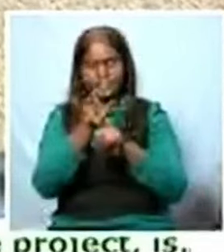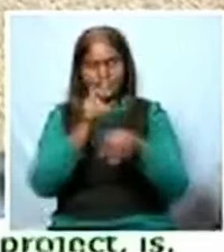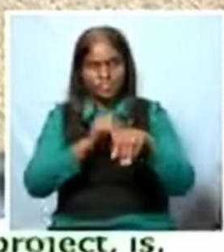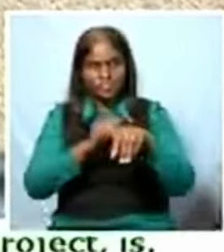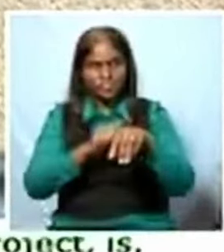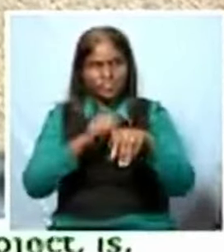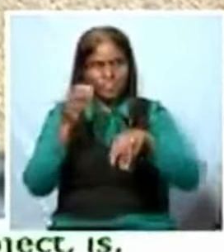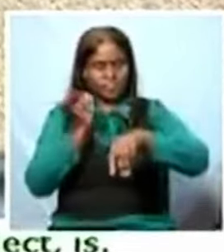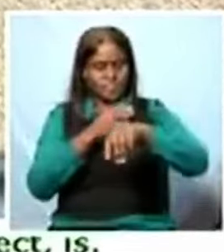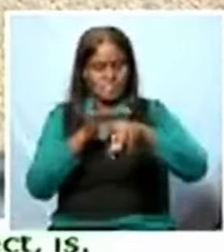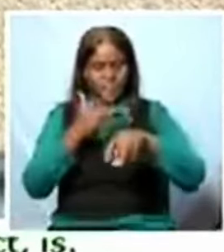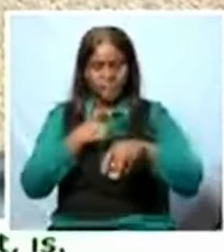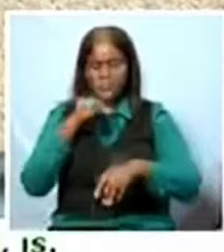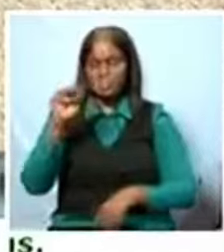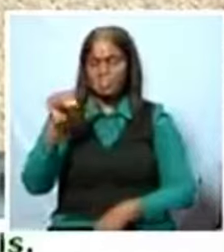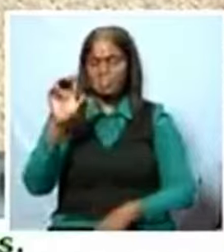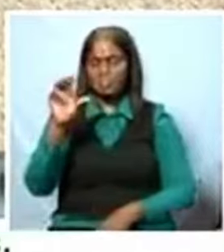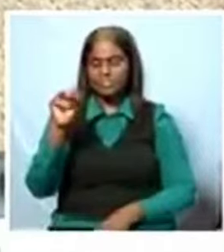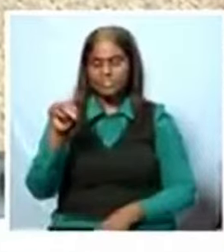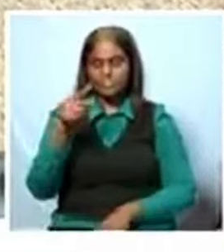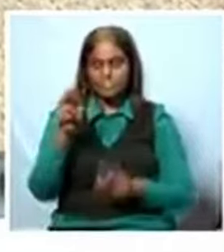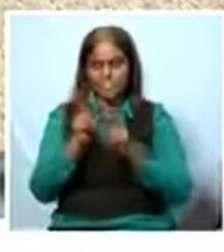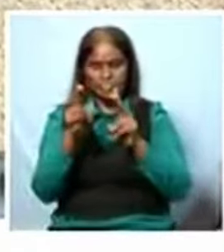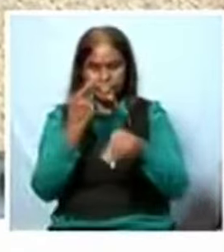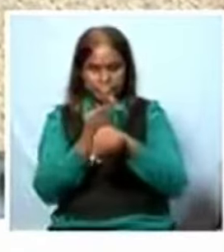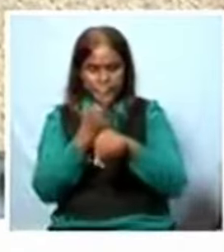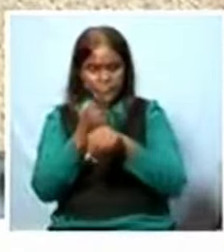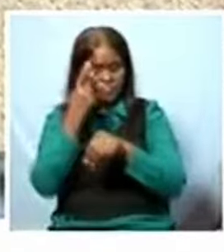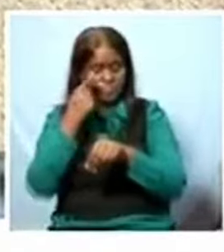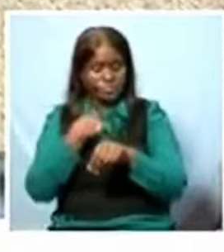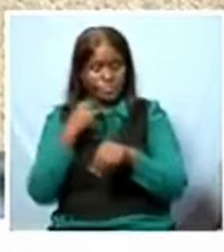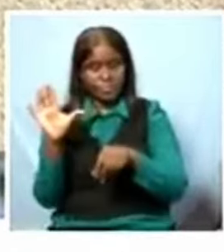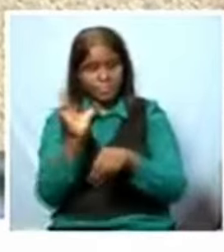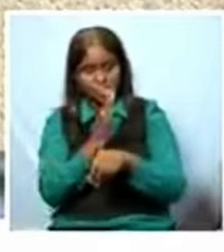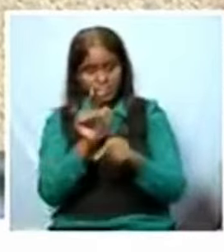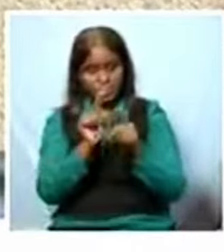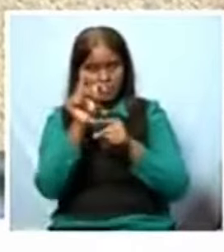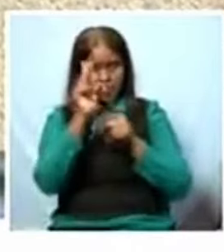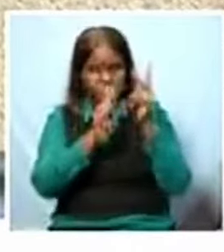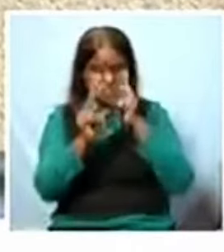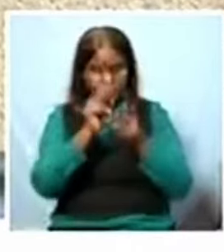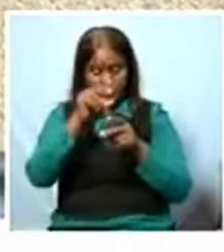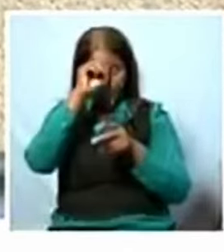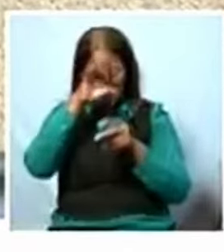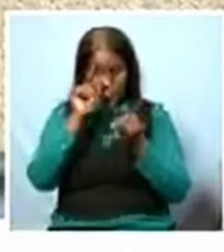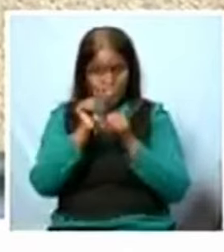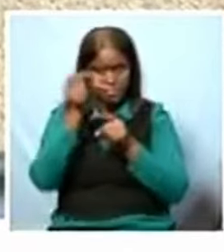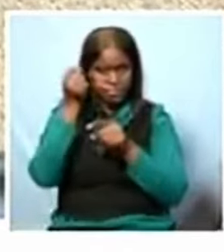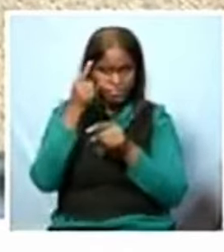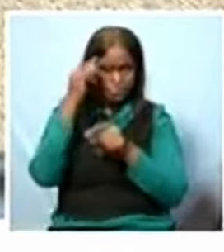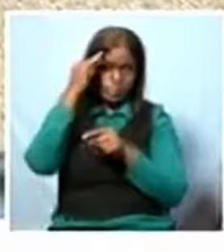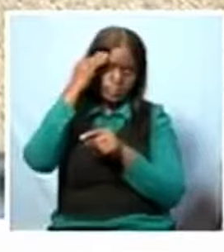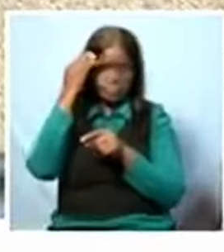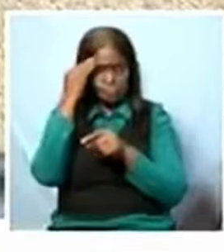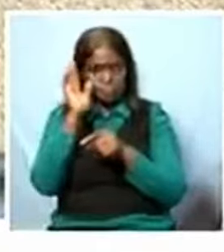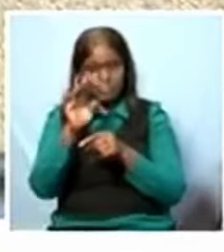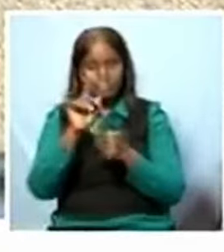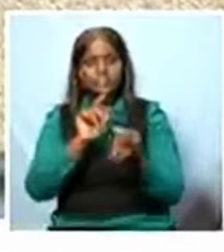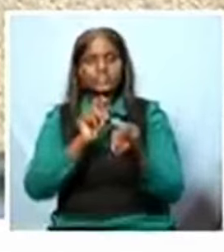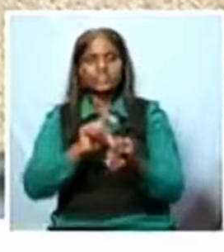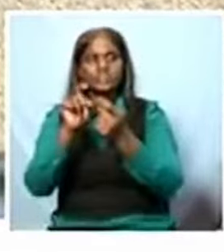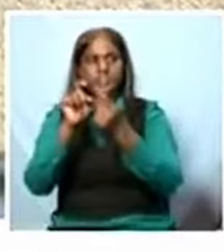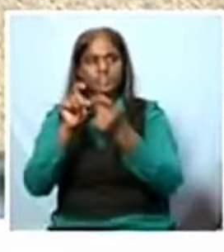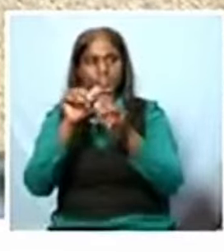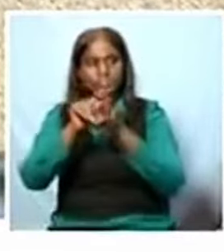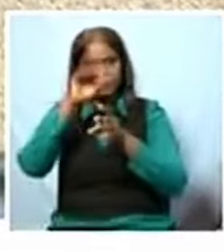investor at Mopani, it has been very difficult for me to go back and visit the mine to understand and appreciate the challenges the mine